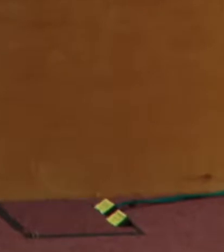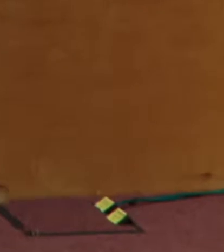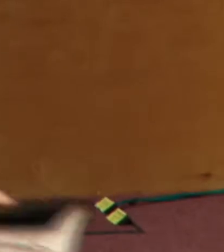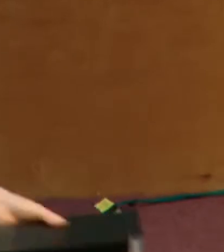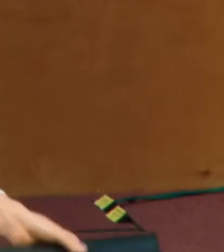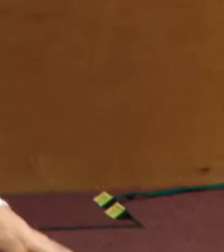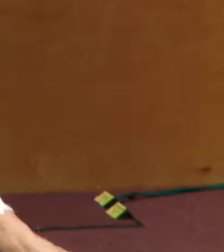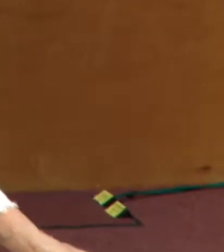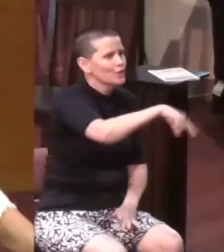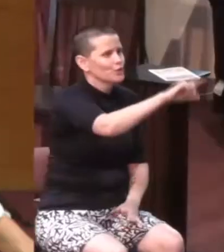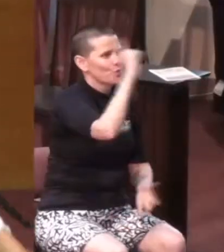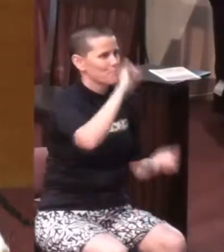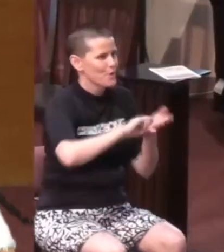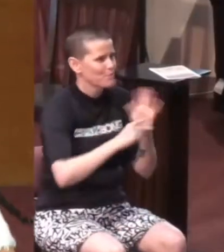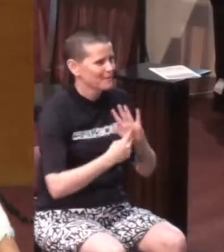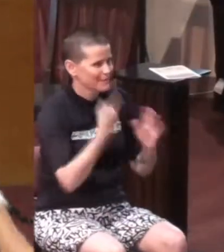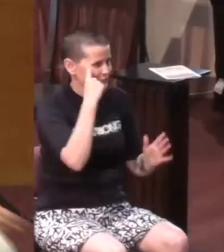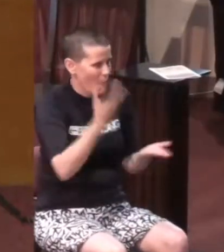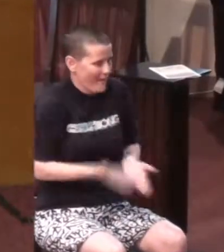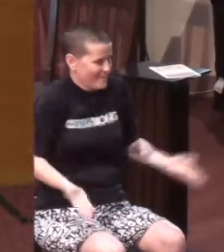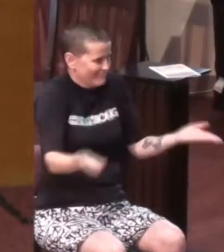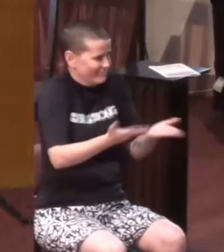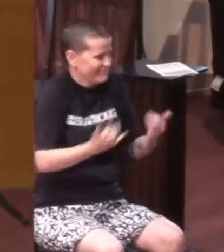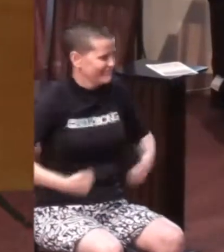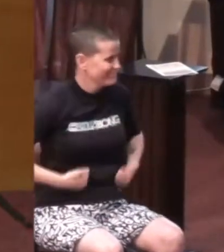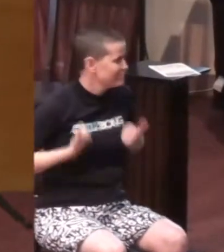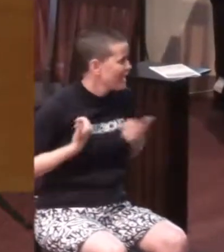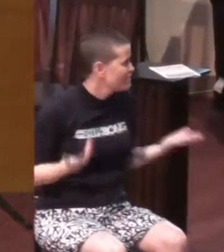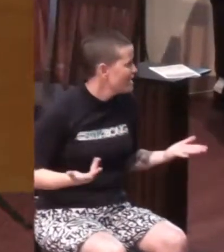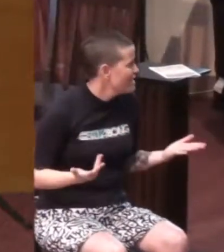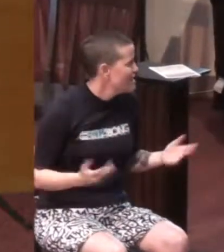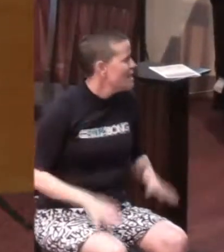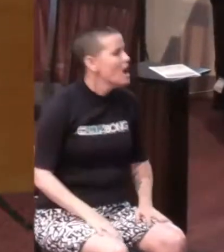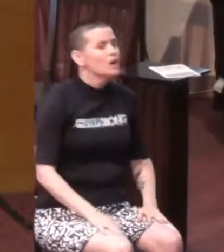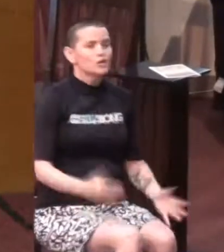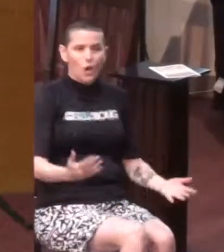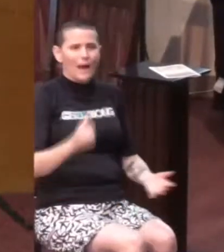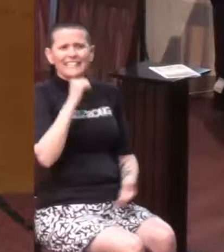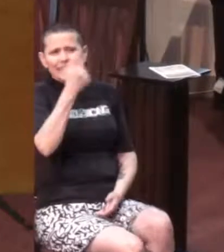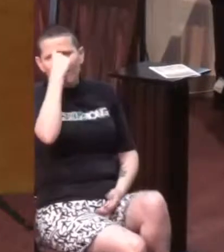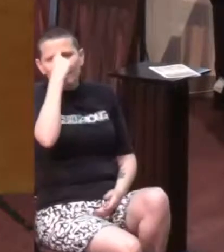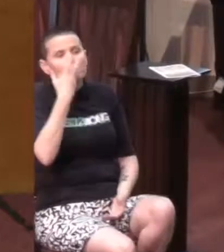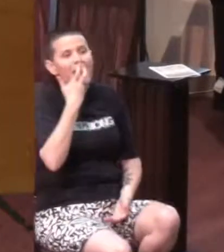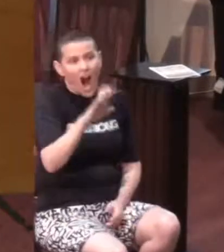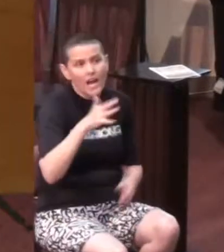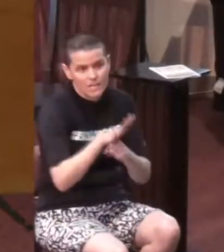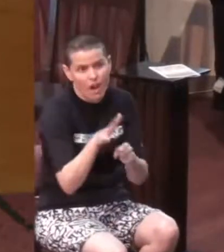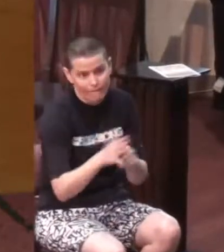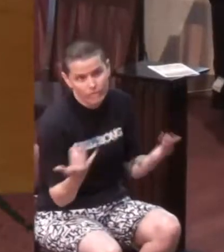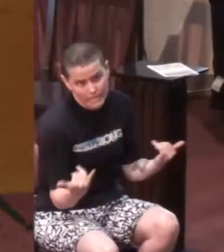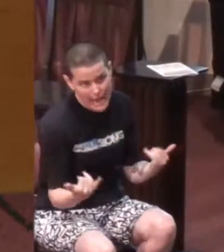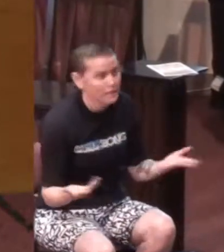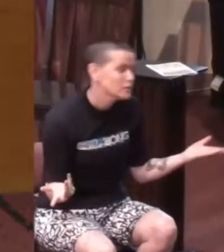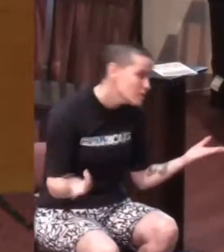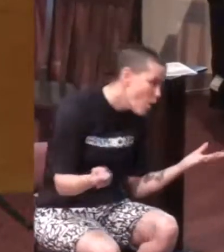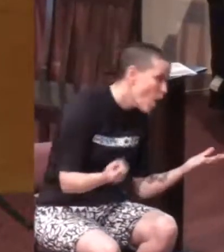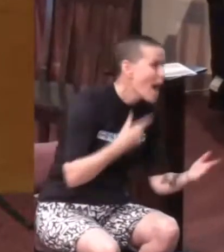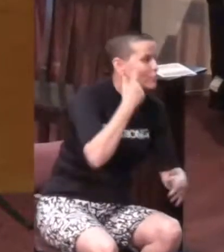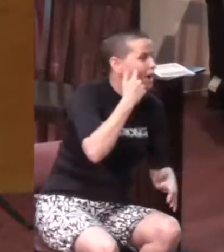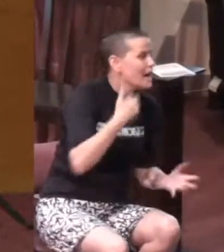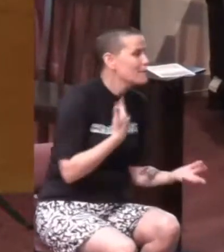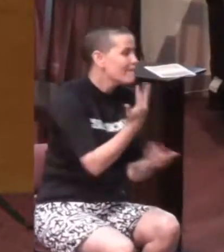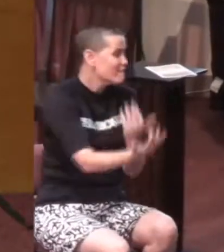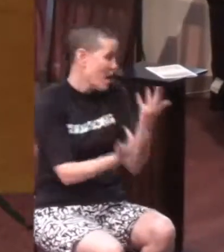here. All right, so we didn't think it was going to be hot enough today, so we thought a fireside chat would help warm things up a